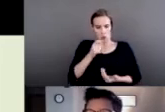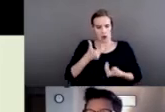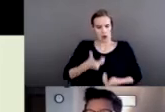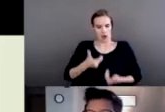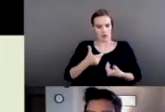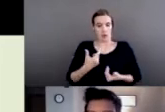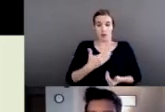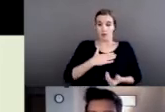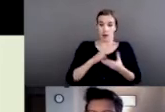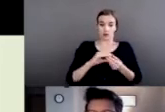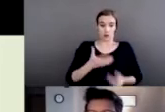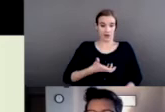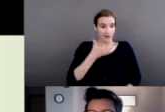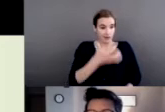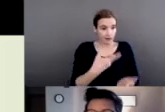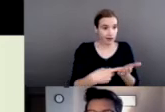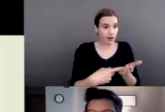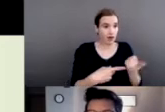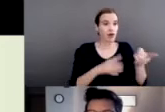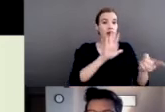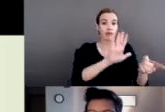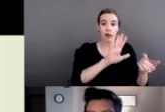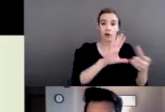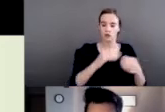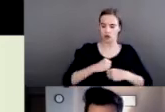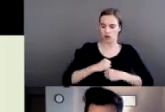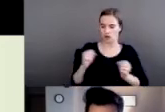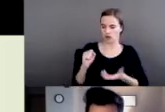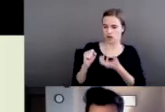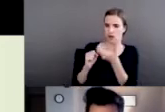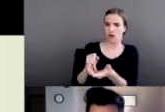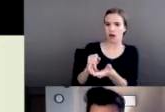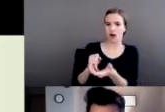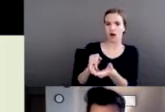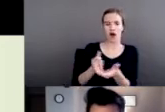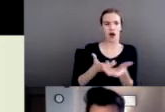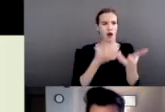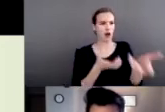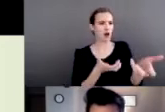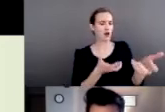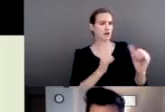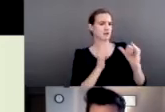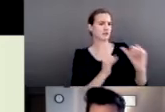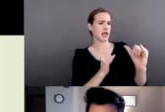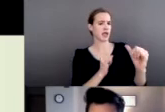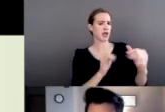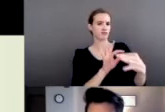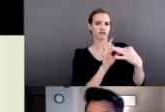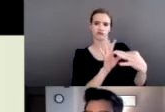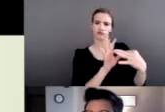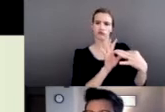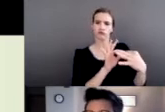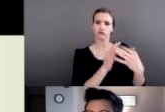story, then you can have that bond of having this shared experience. It can